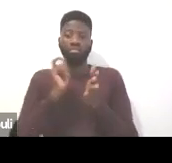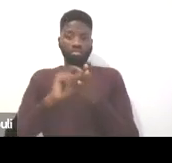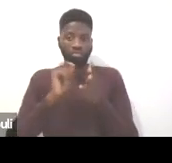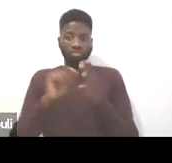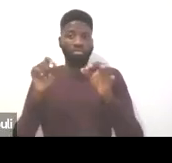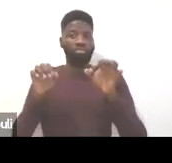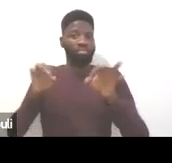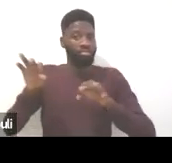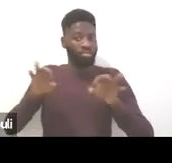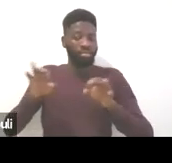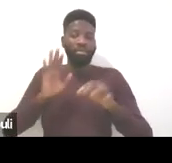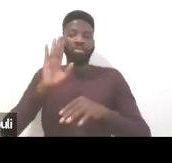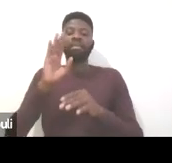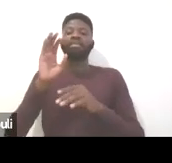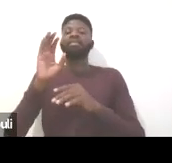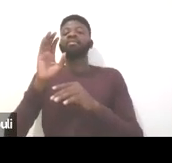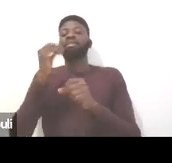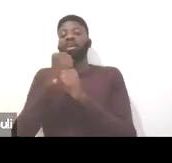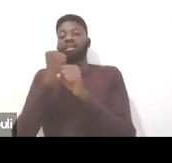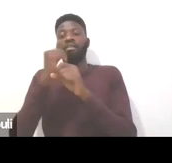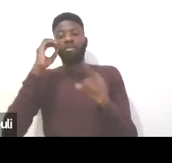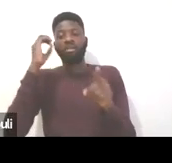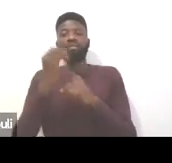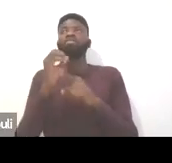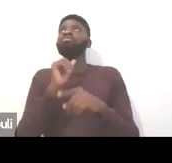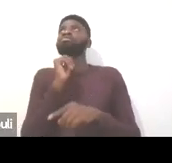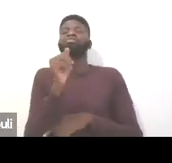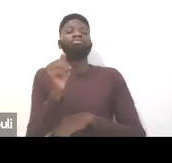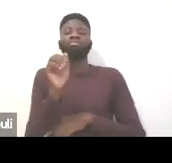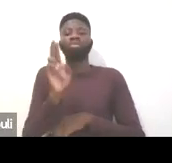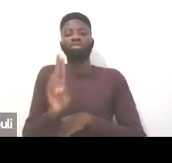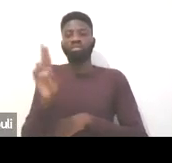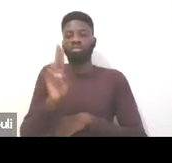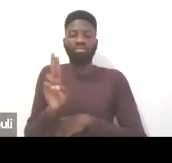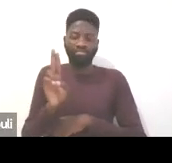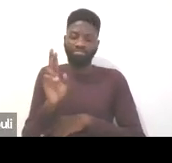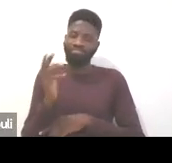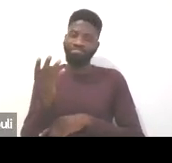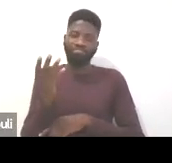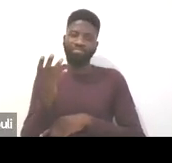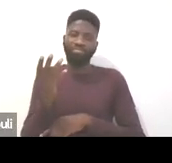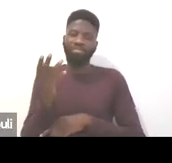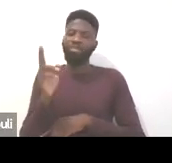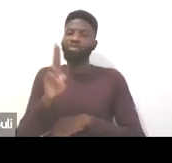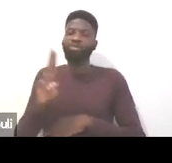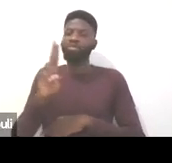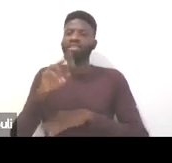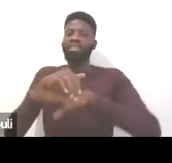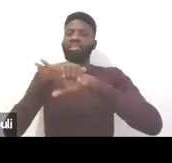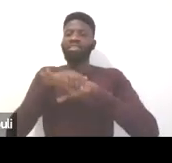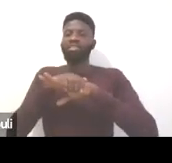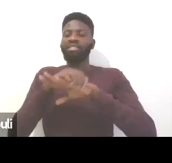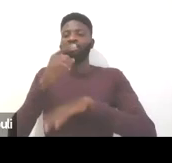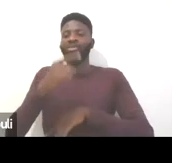explained his career objective is not, he's not using, that word is not, he's not using the right English, I think